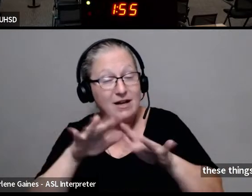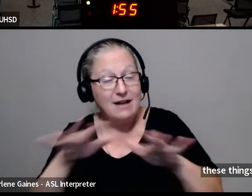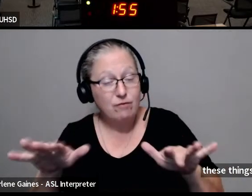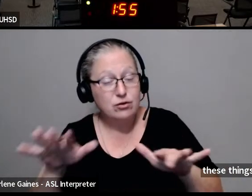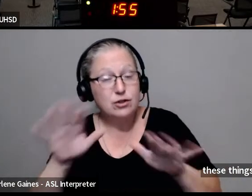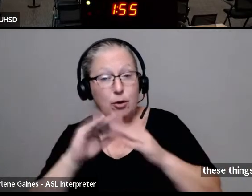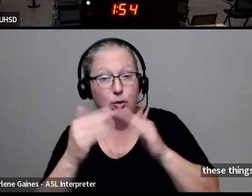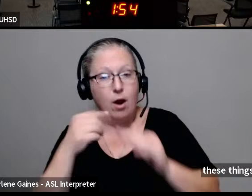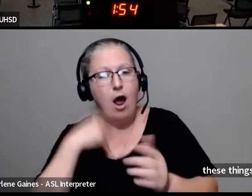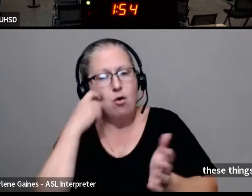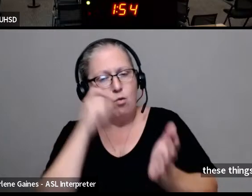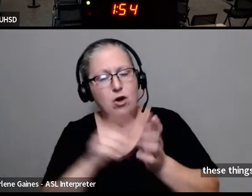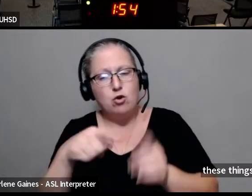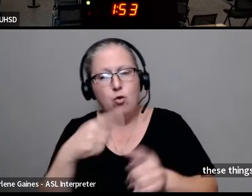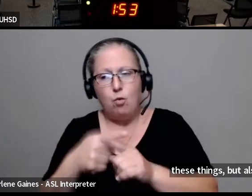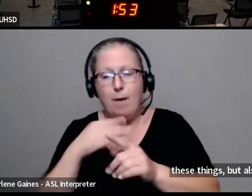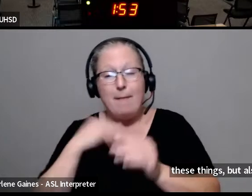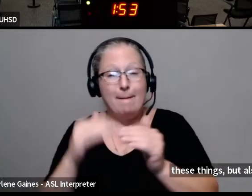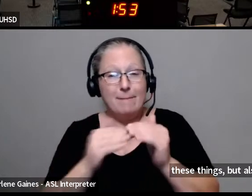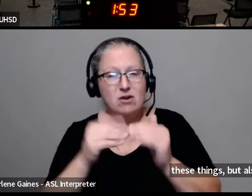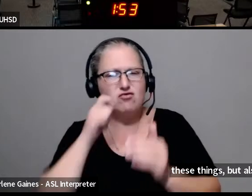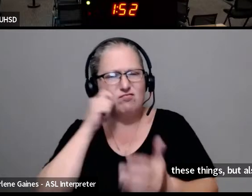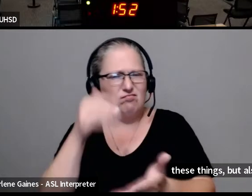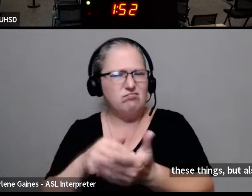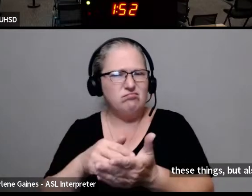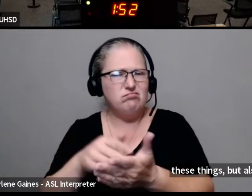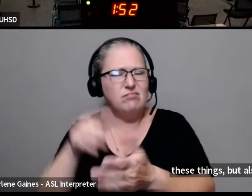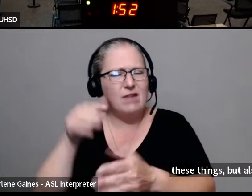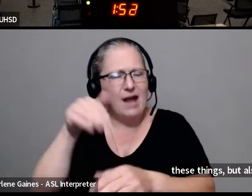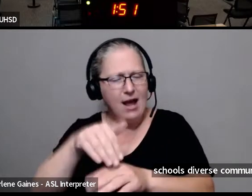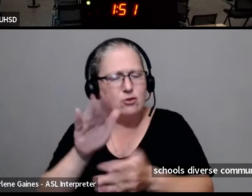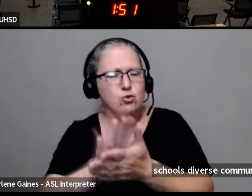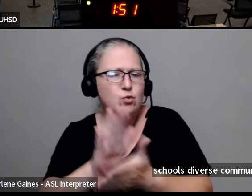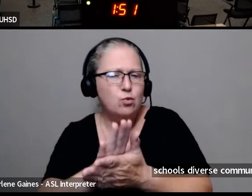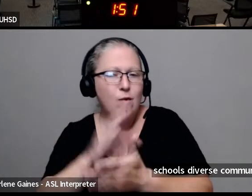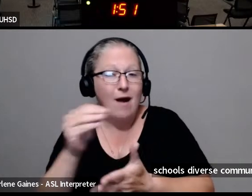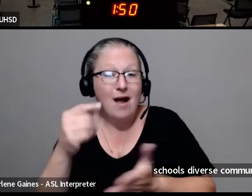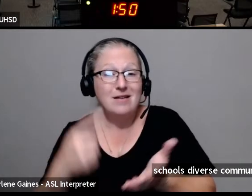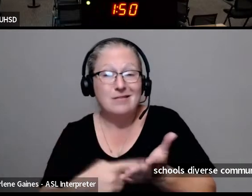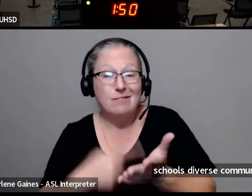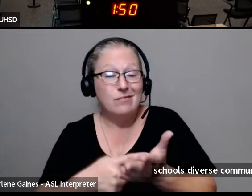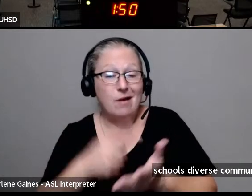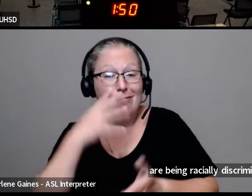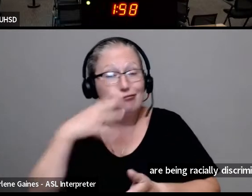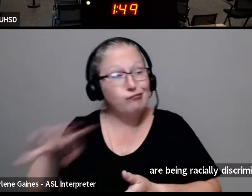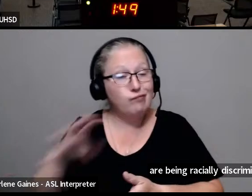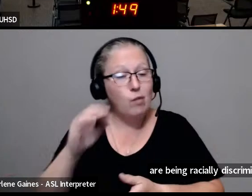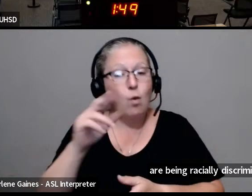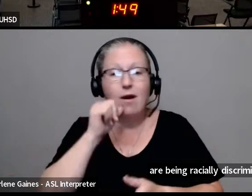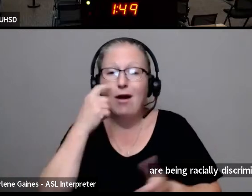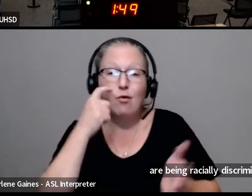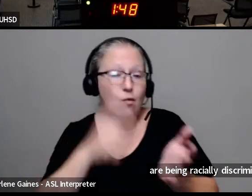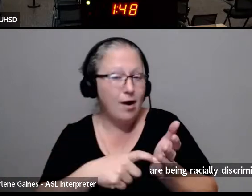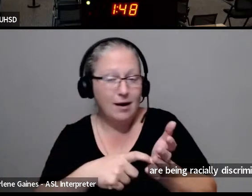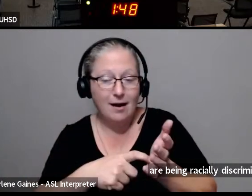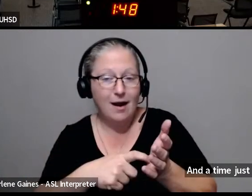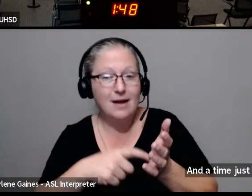recognize when my peers are being racially discriminated against in school settings, and at times it's overlooked or just not recognized